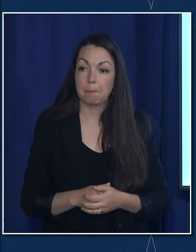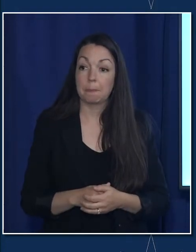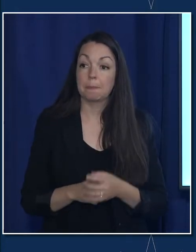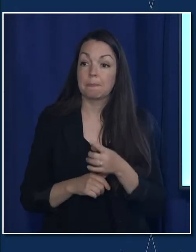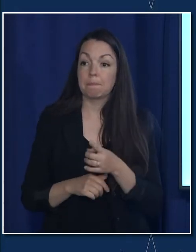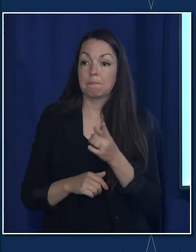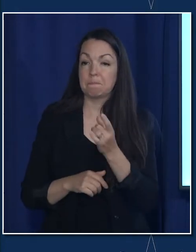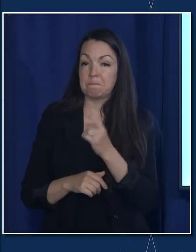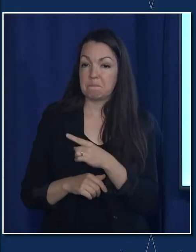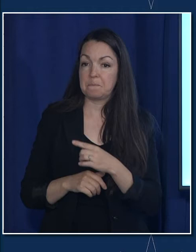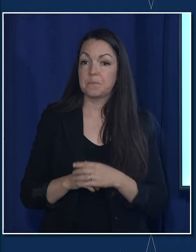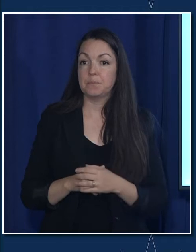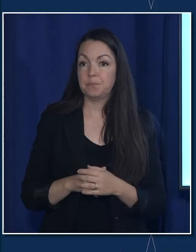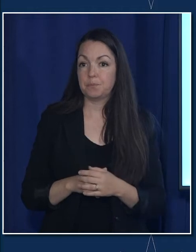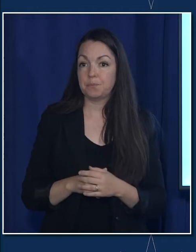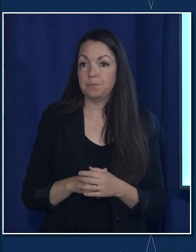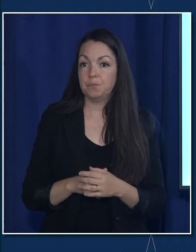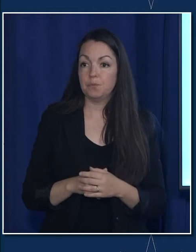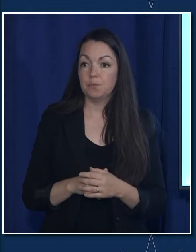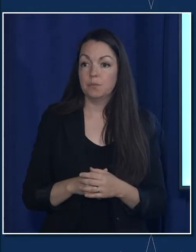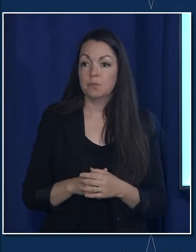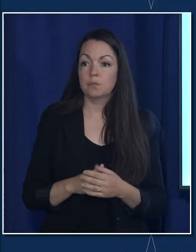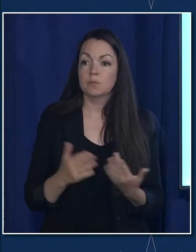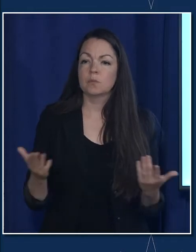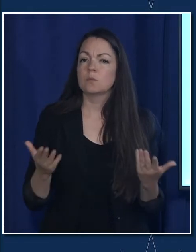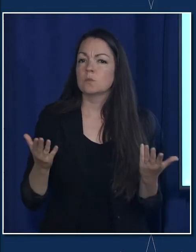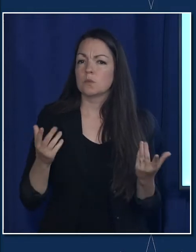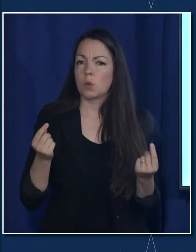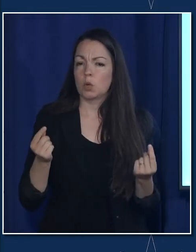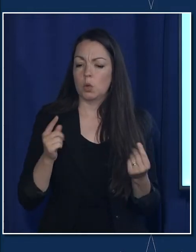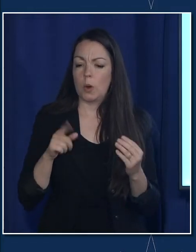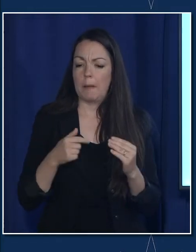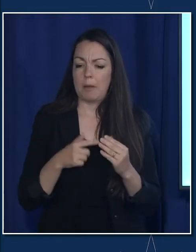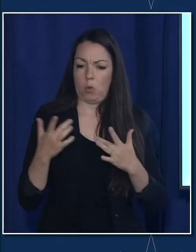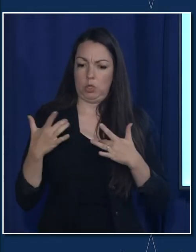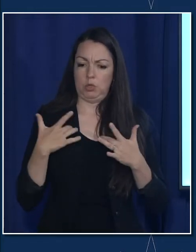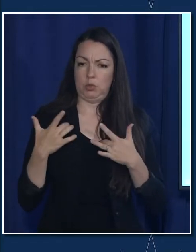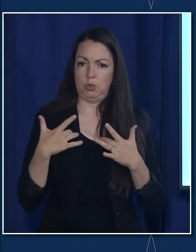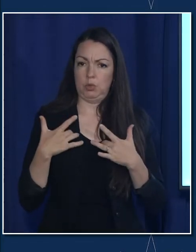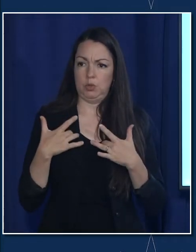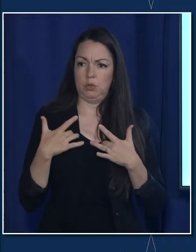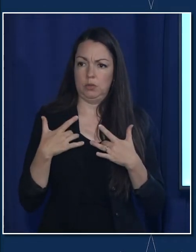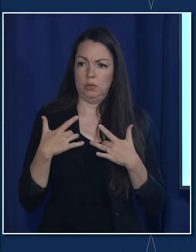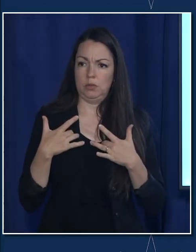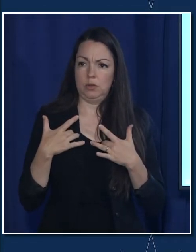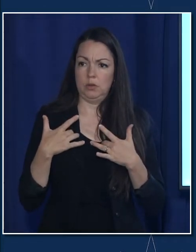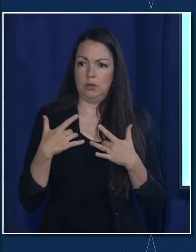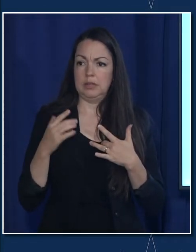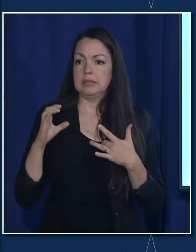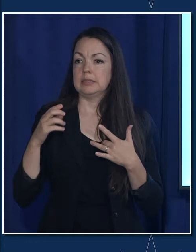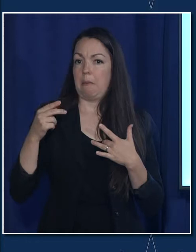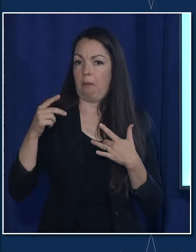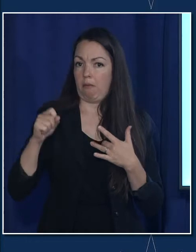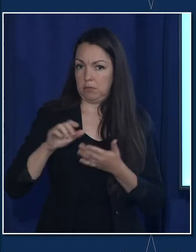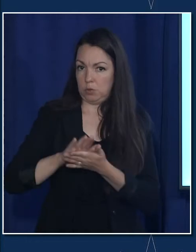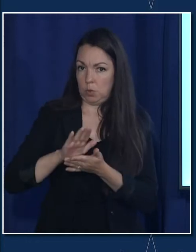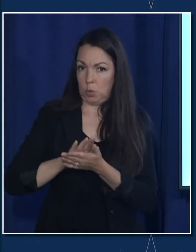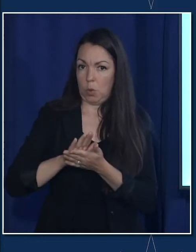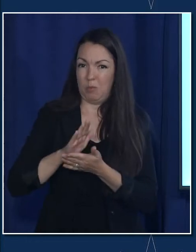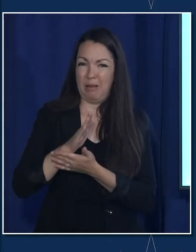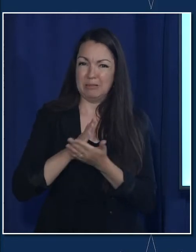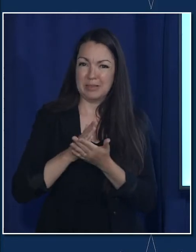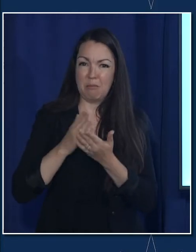Dr. Arwady, what is being done to address the concerns being raised inside CPS schools about those